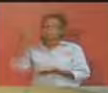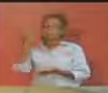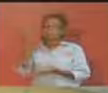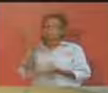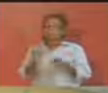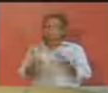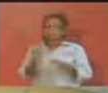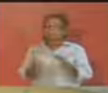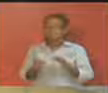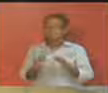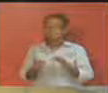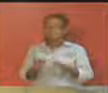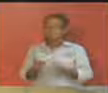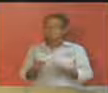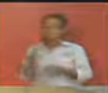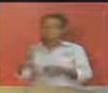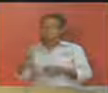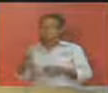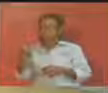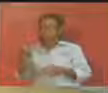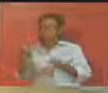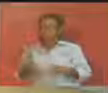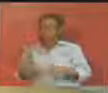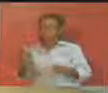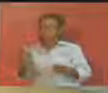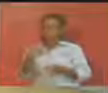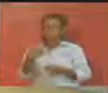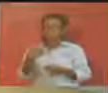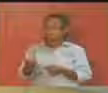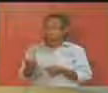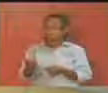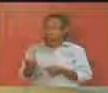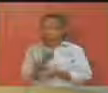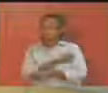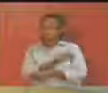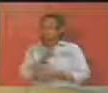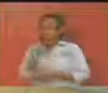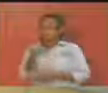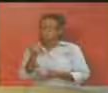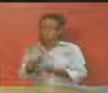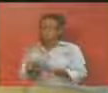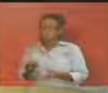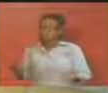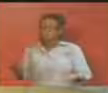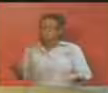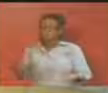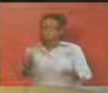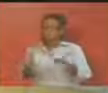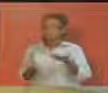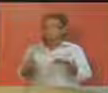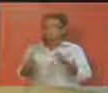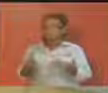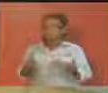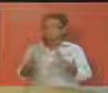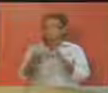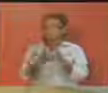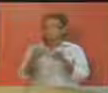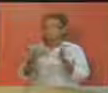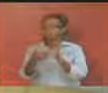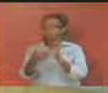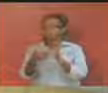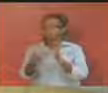of litigation. And I was wondering, given that WHO did approve the Pfizer vaccine and we did see